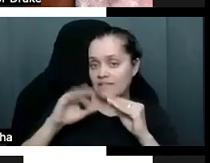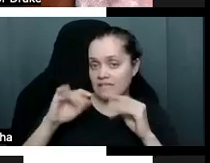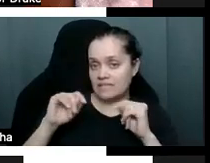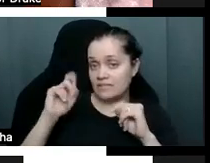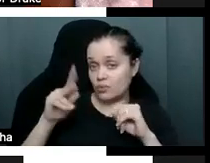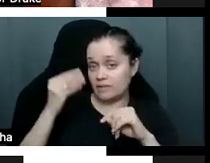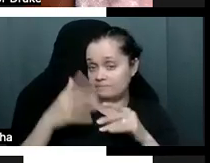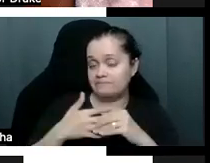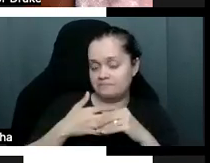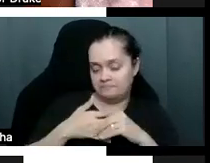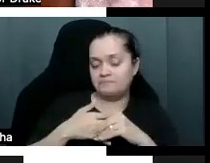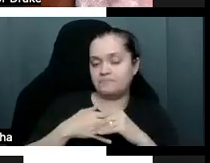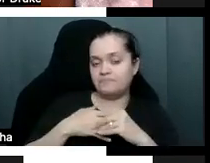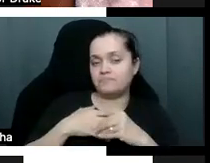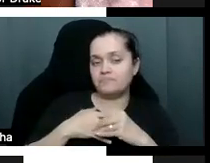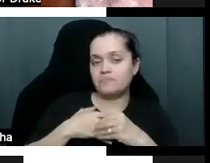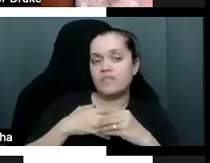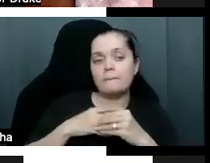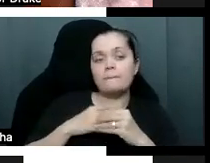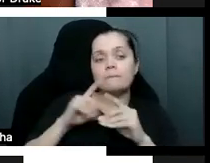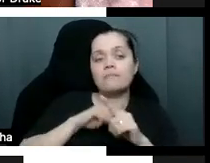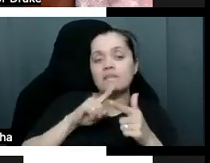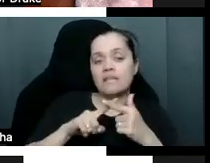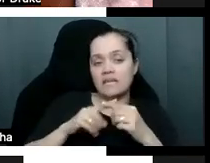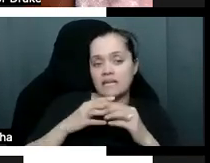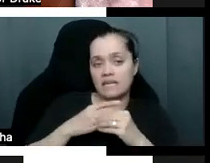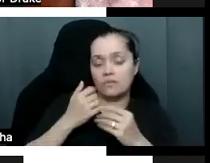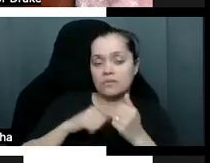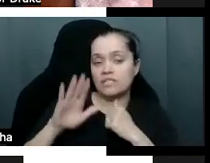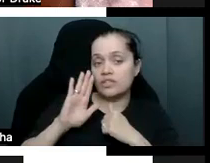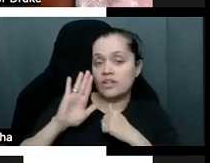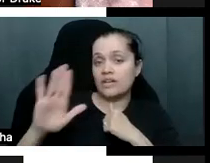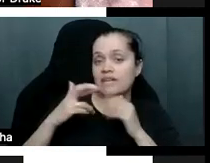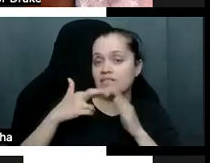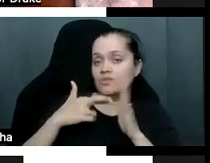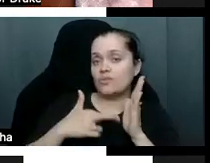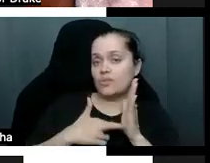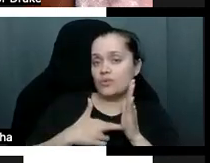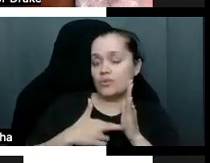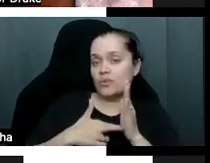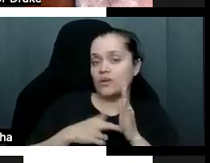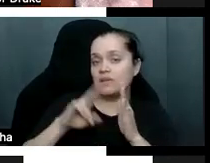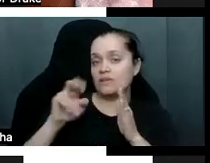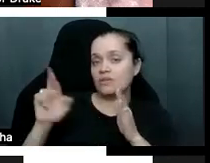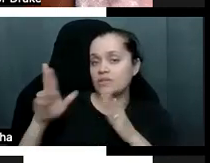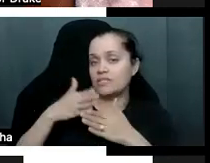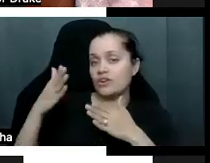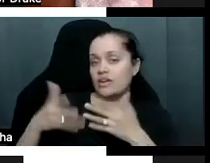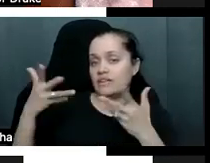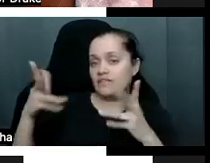Okay? But then it was under his rule that the Soviet Union ended.